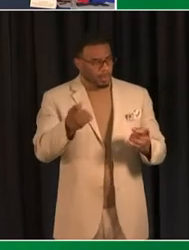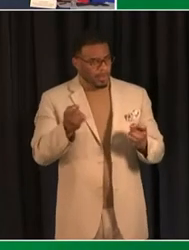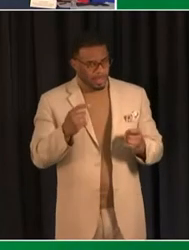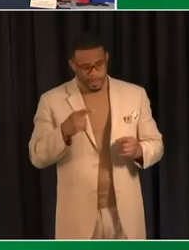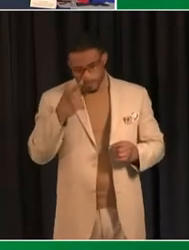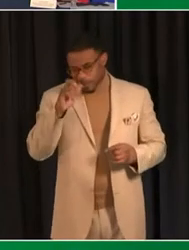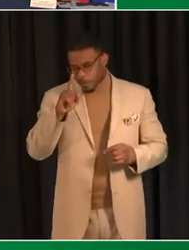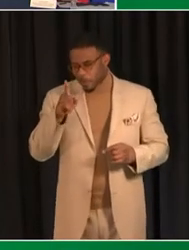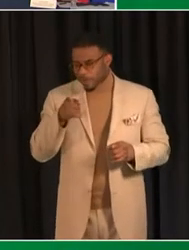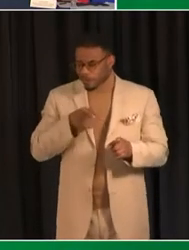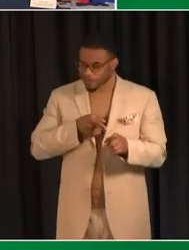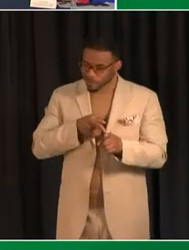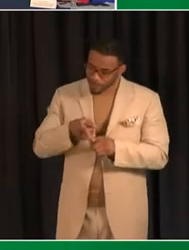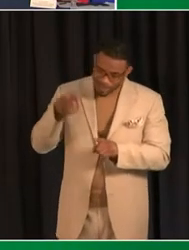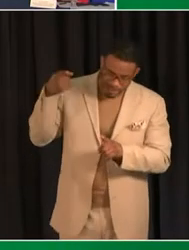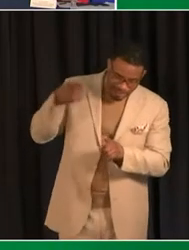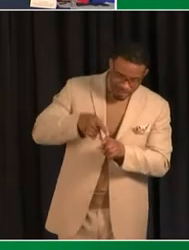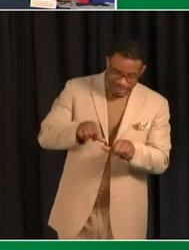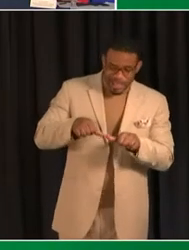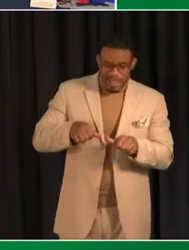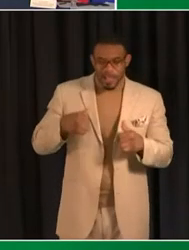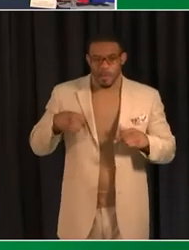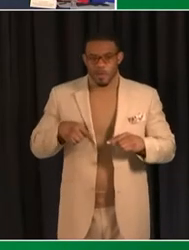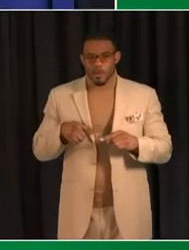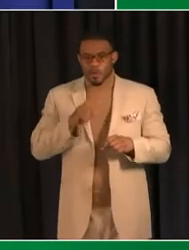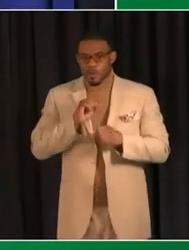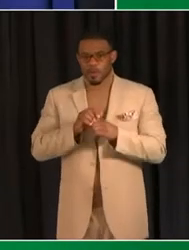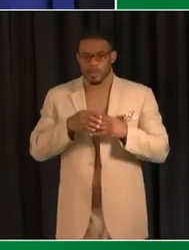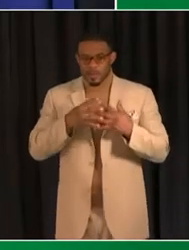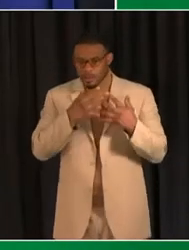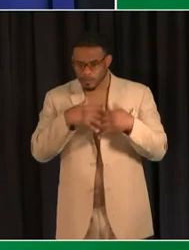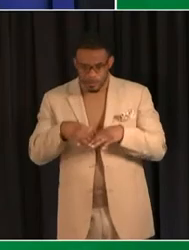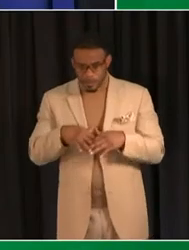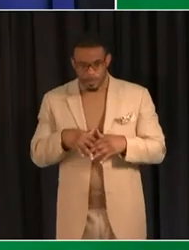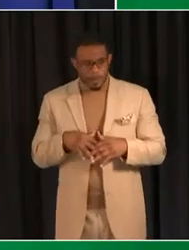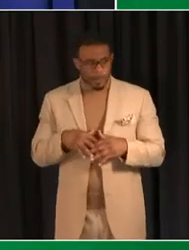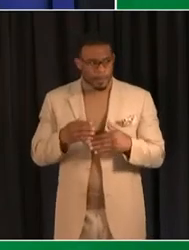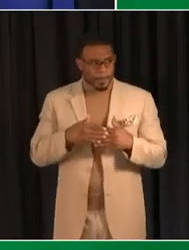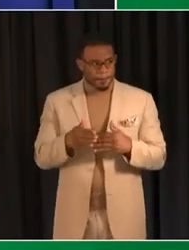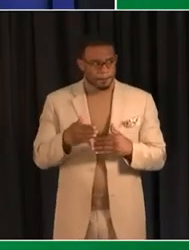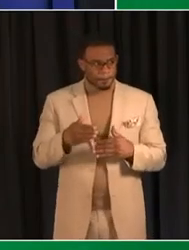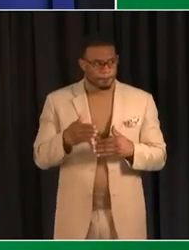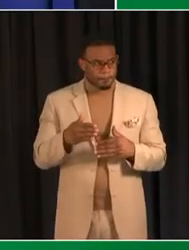great that you asked that, because that was one of the main areas we really flushed out